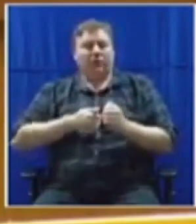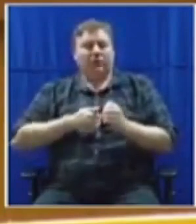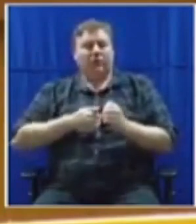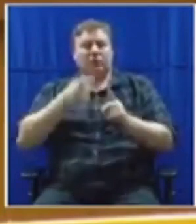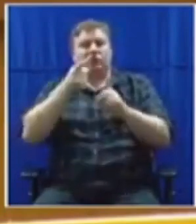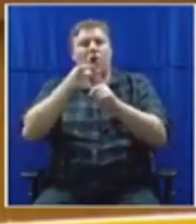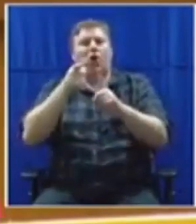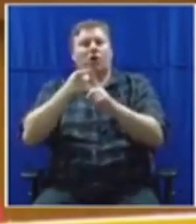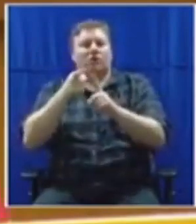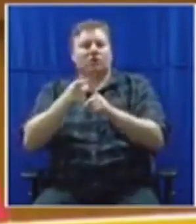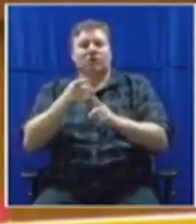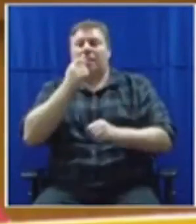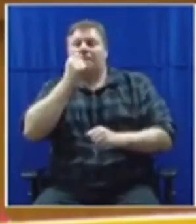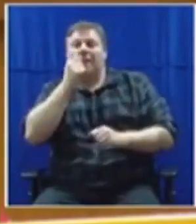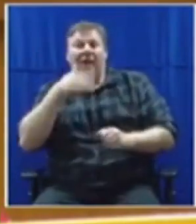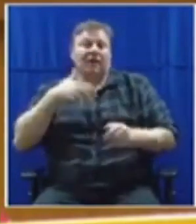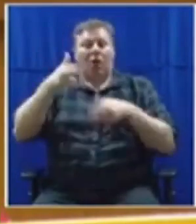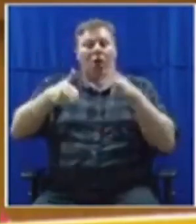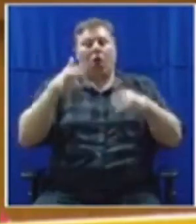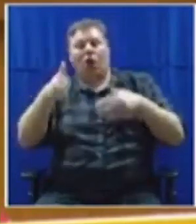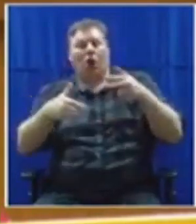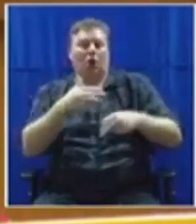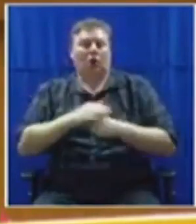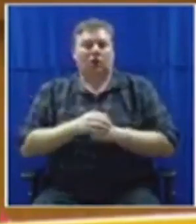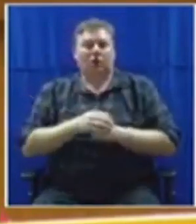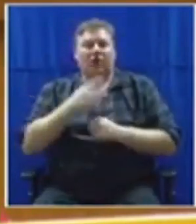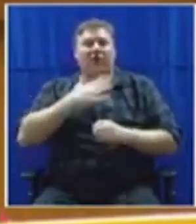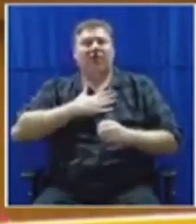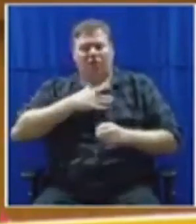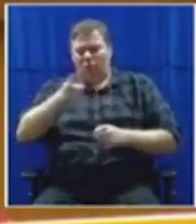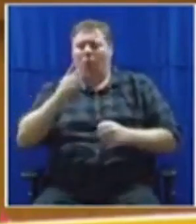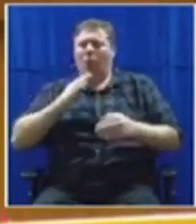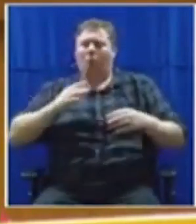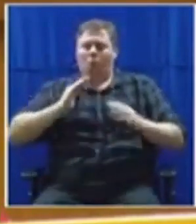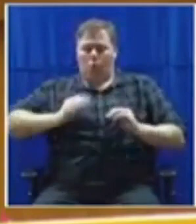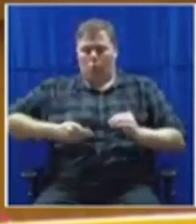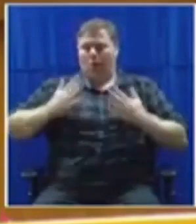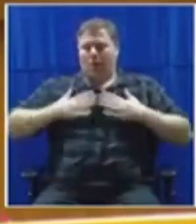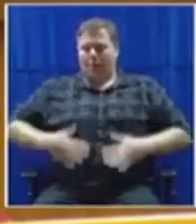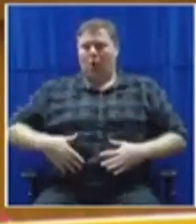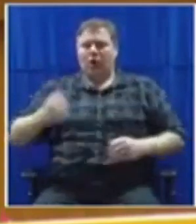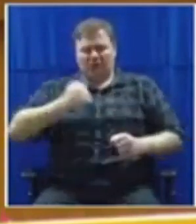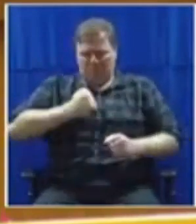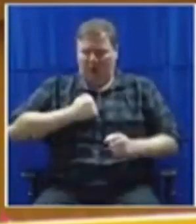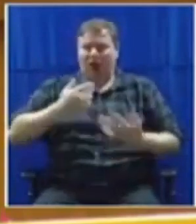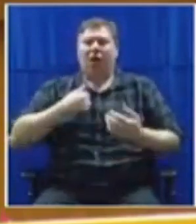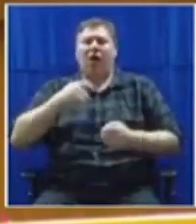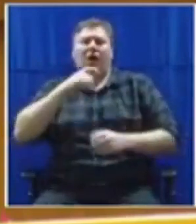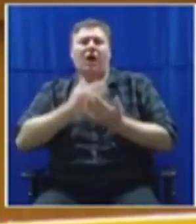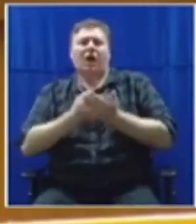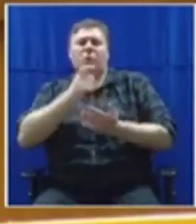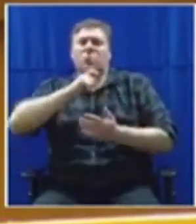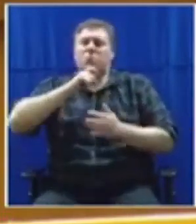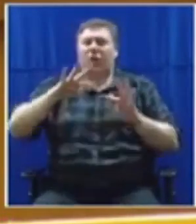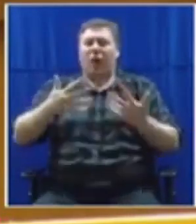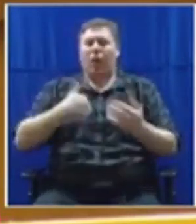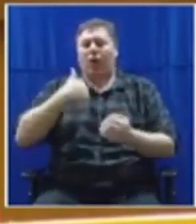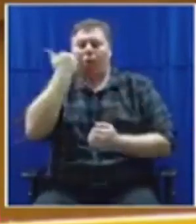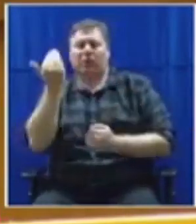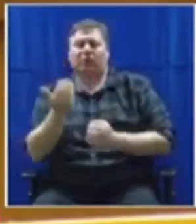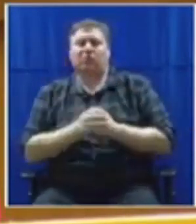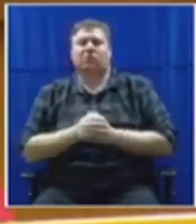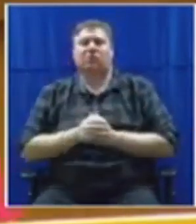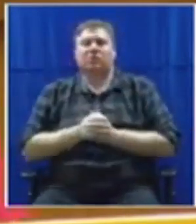feel entitled for the women's bodies. We can no longer continue as business as usual. We can no longer fold our